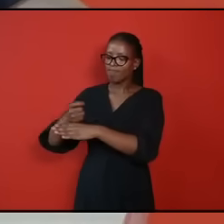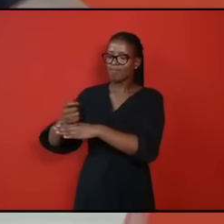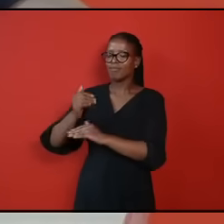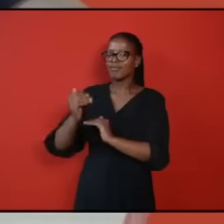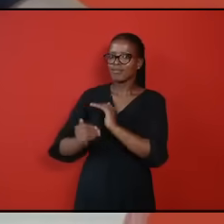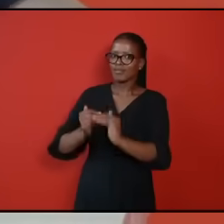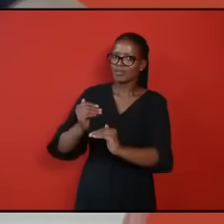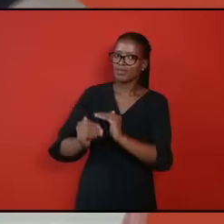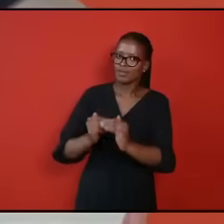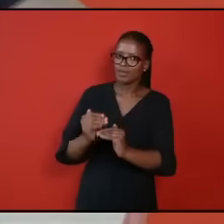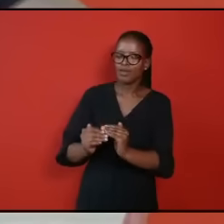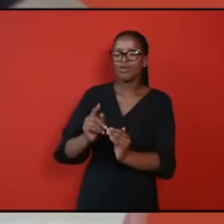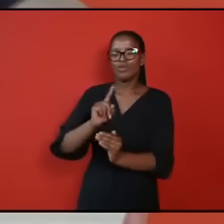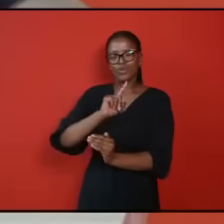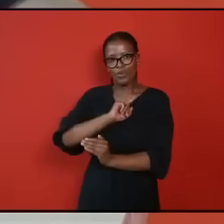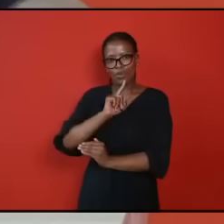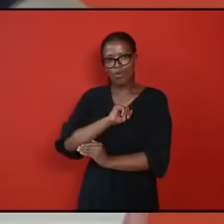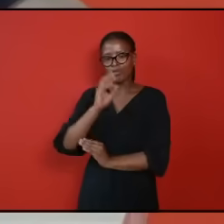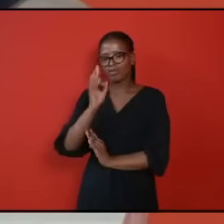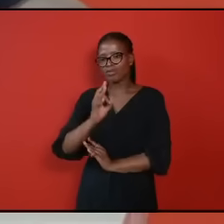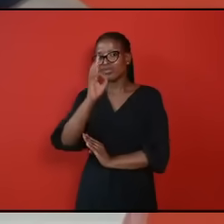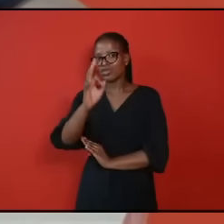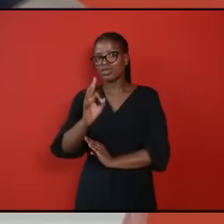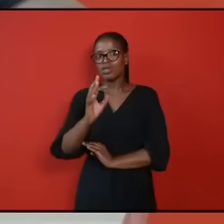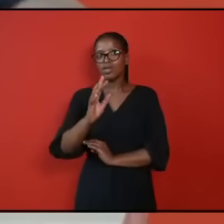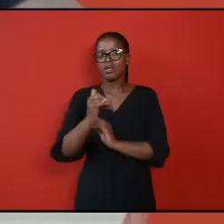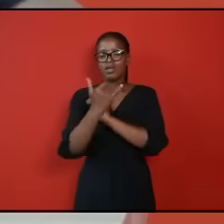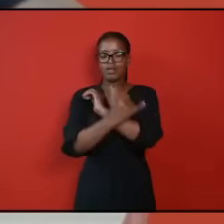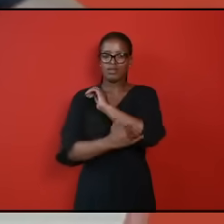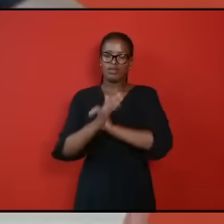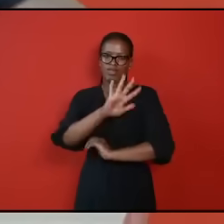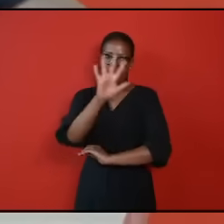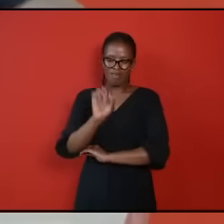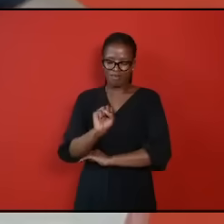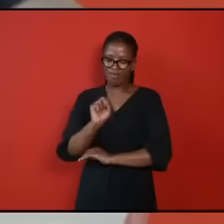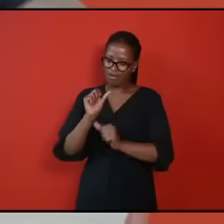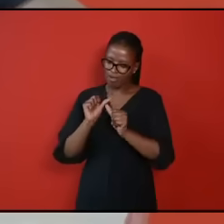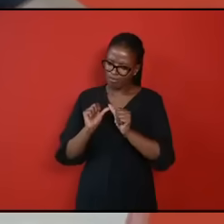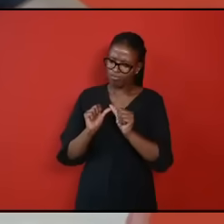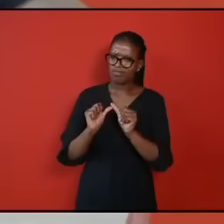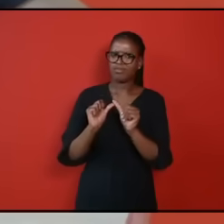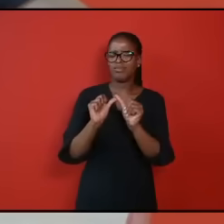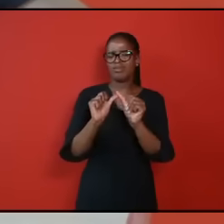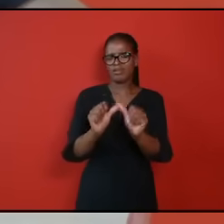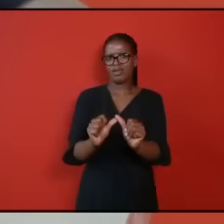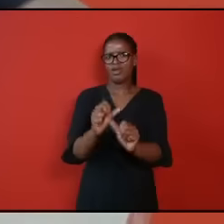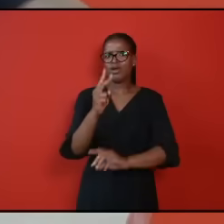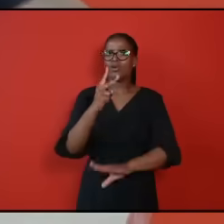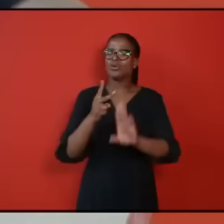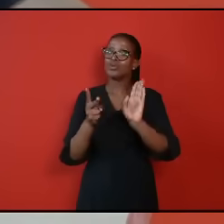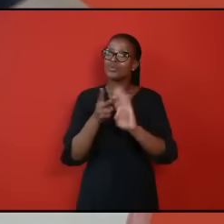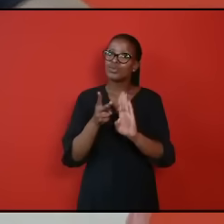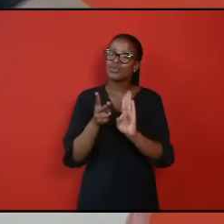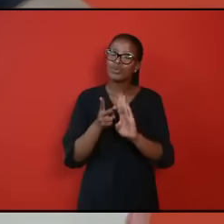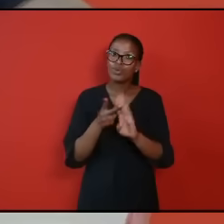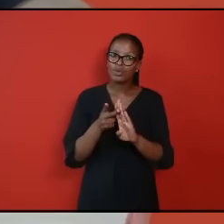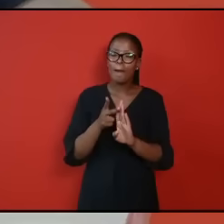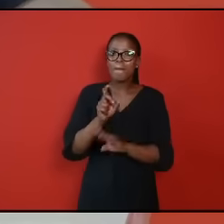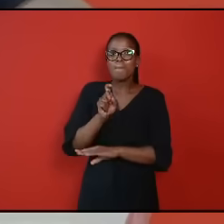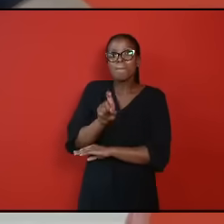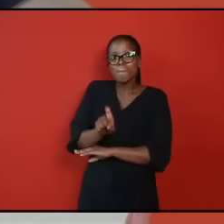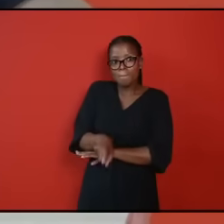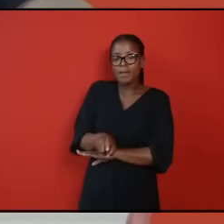you are carrying the future of South Africa and we can't allow to play with it. 2, it must